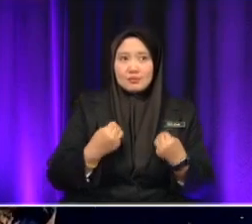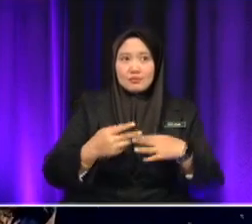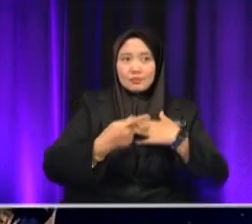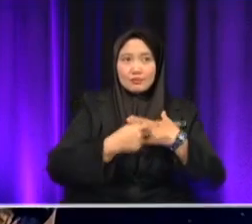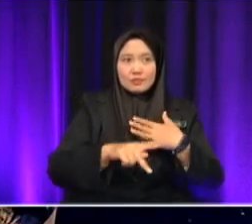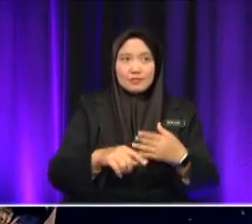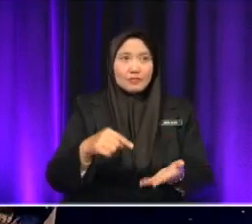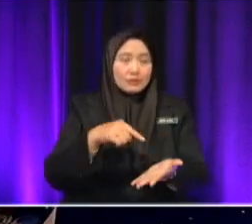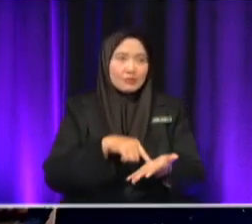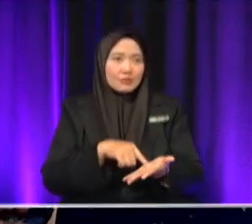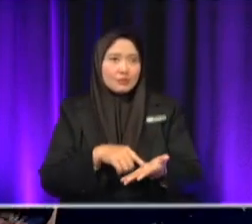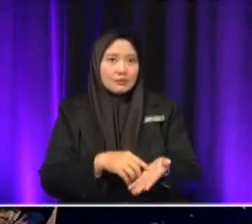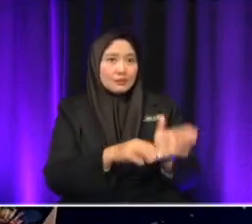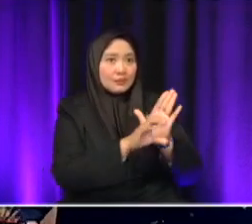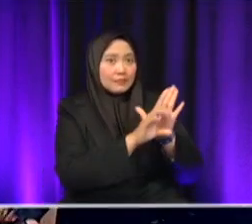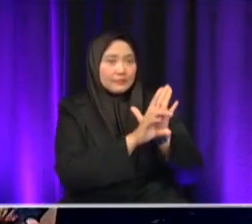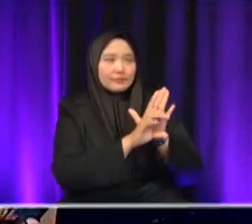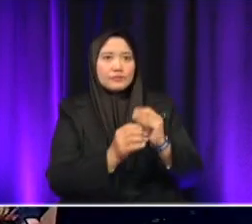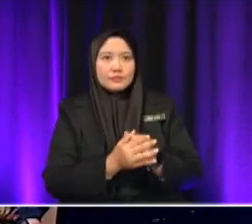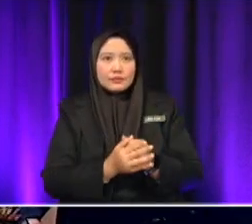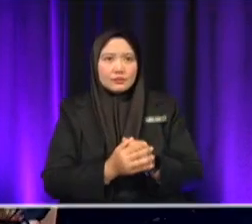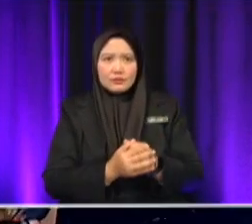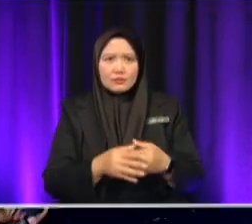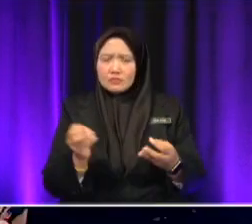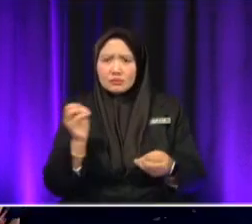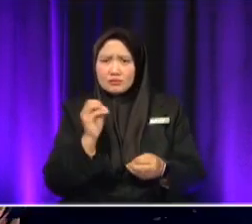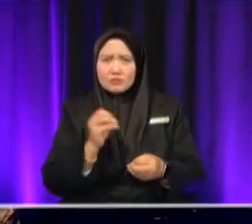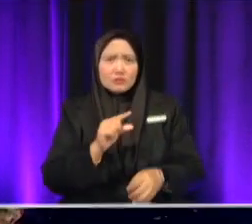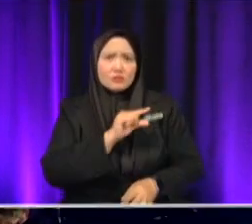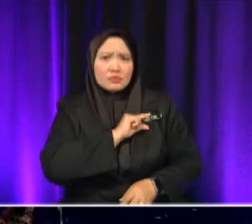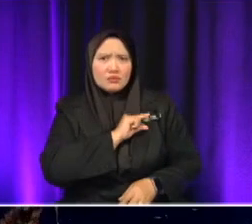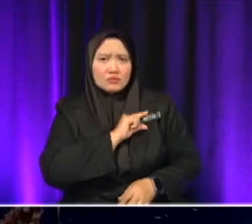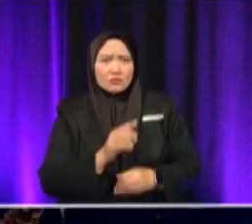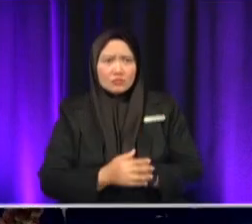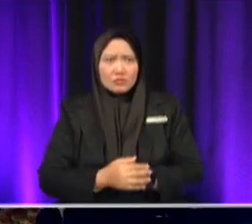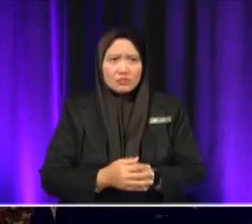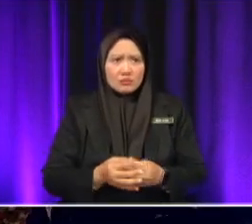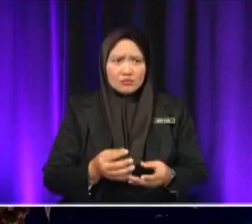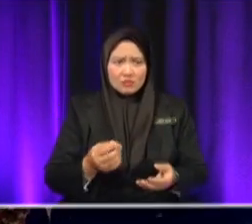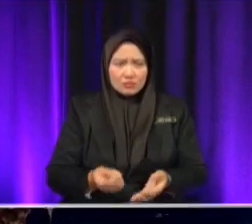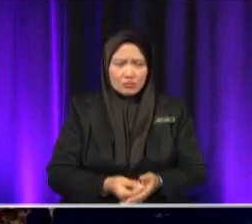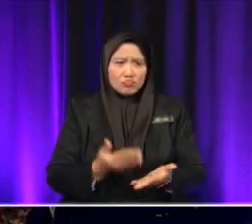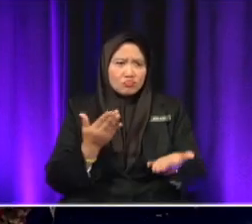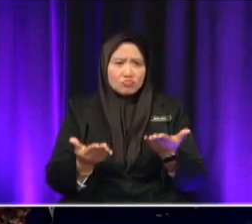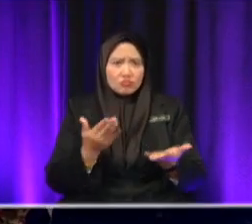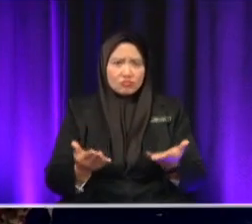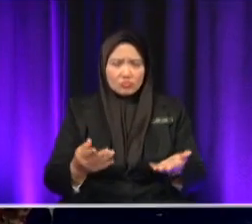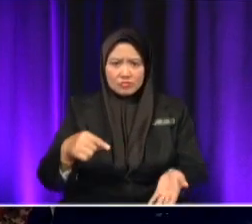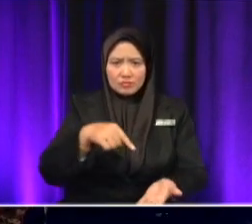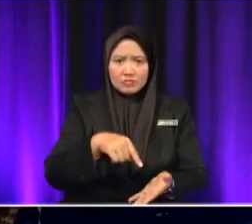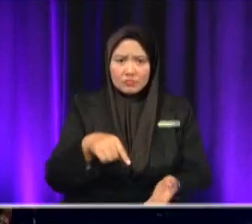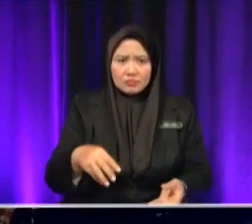the photo? Don't you have a conscience? He could be dead for all we know. Conscience?